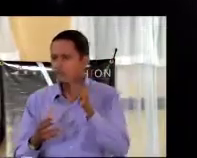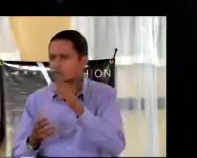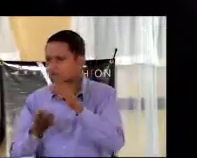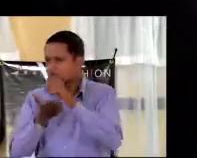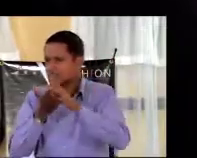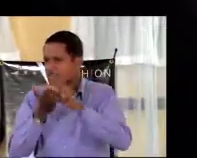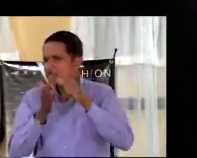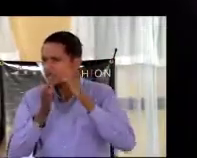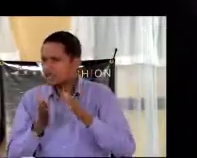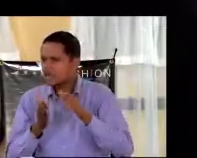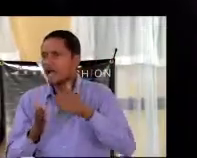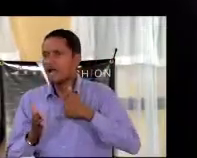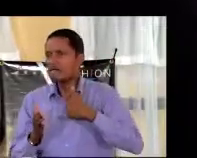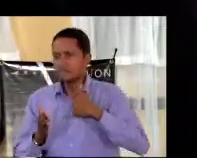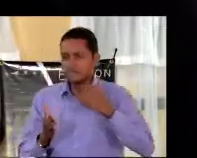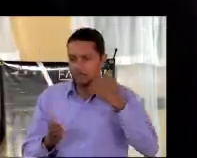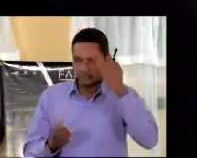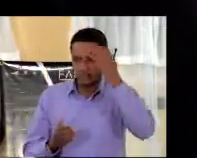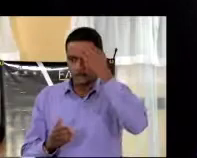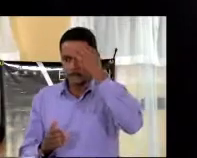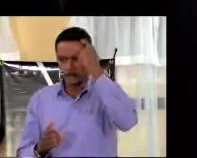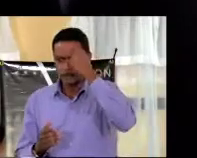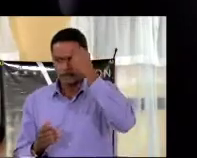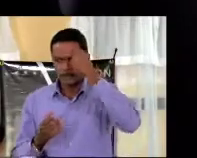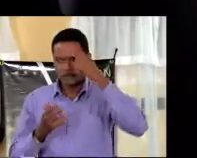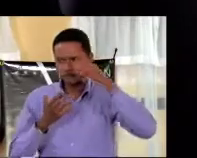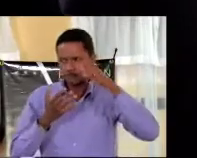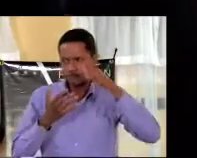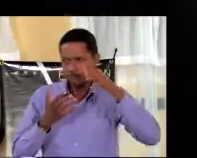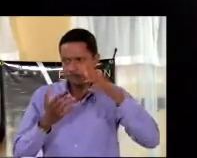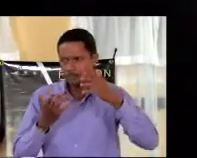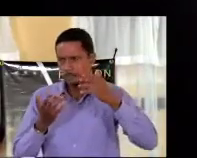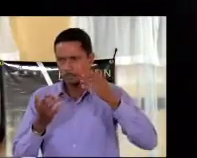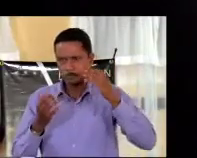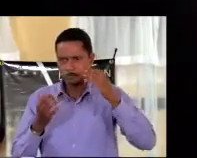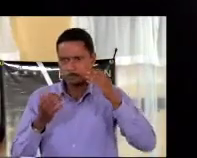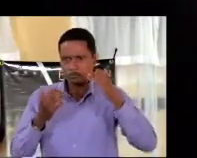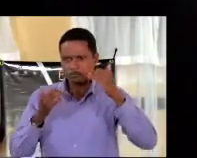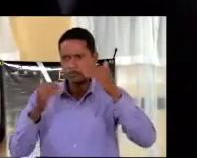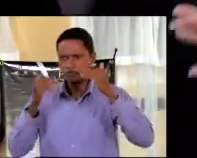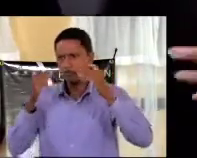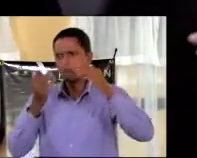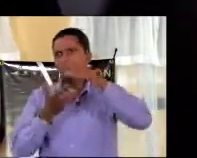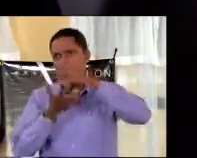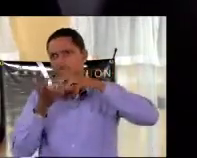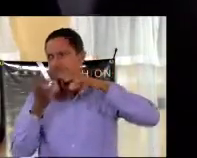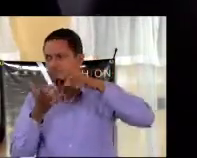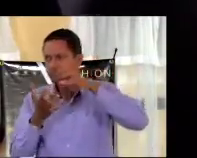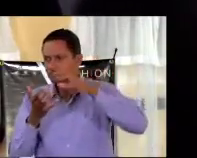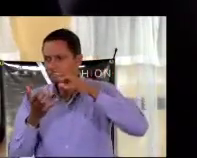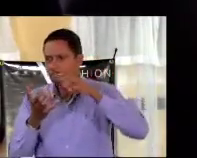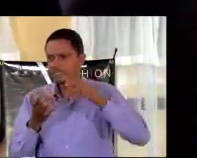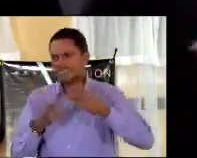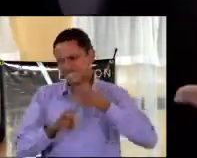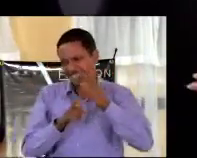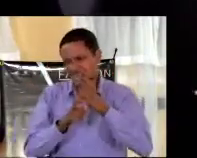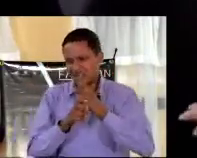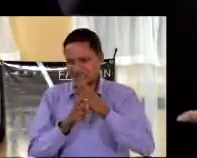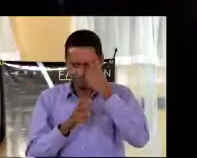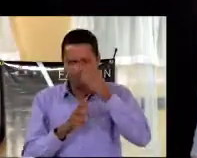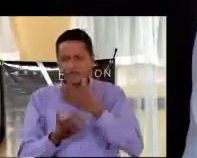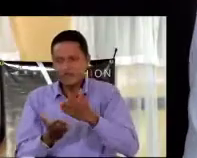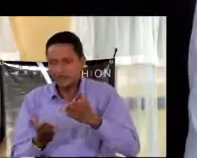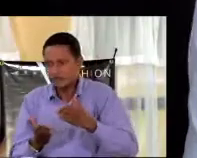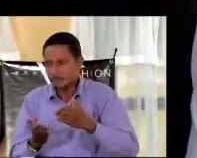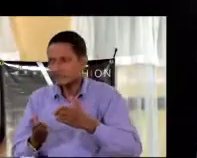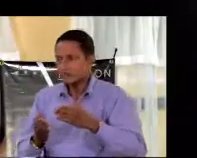well, compromised conscience. And it has become difficult for them to express their story, according to